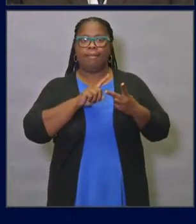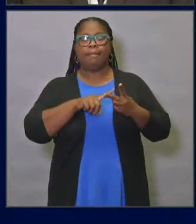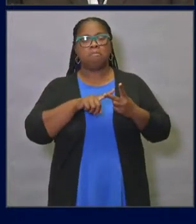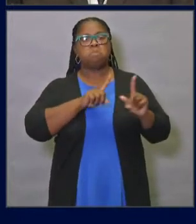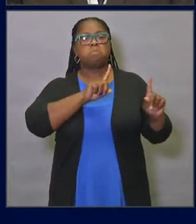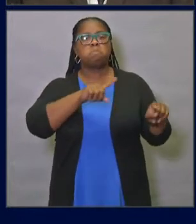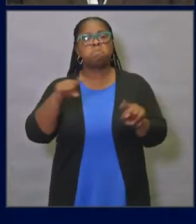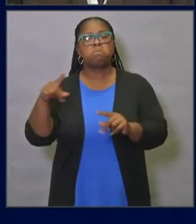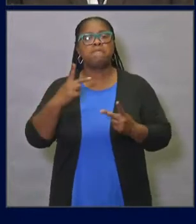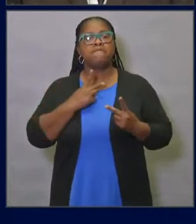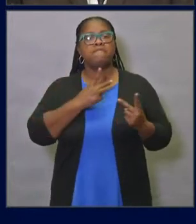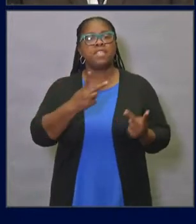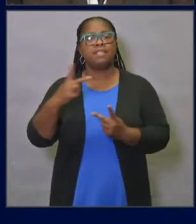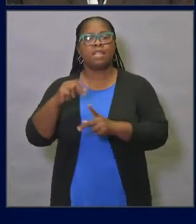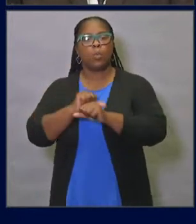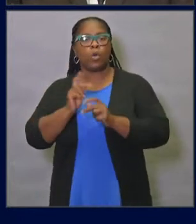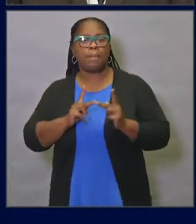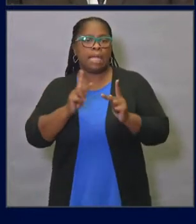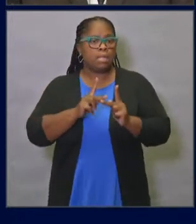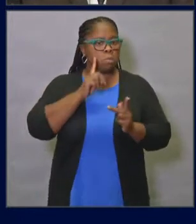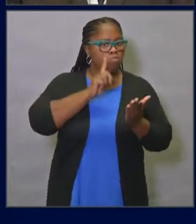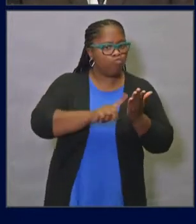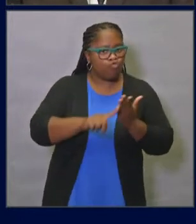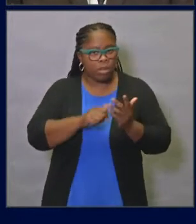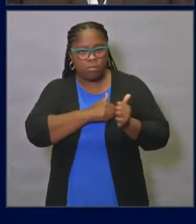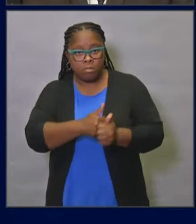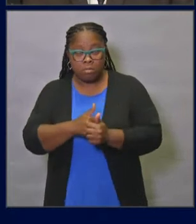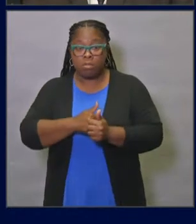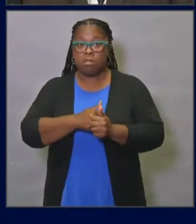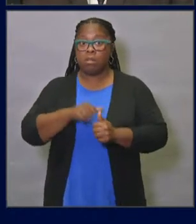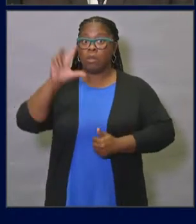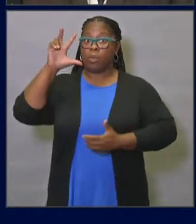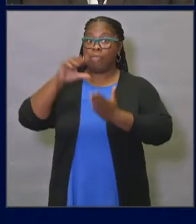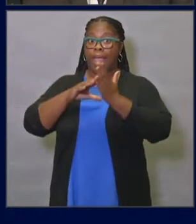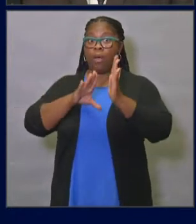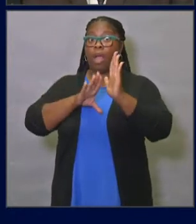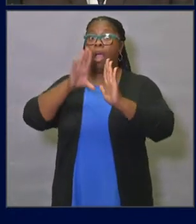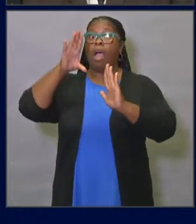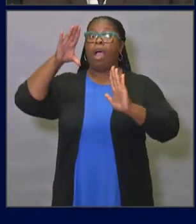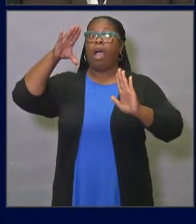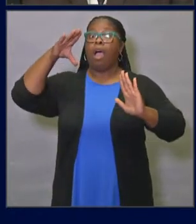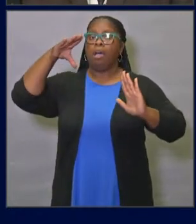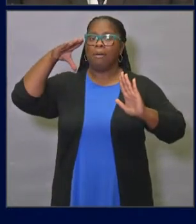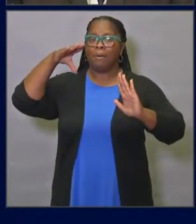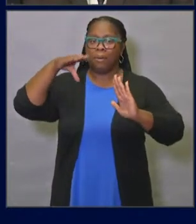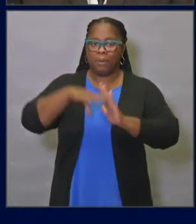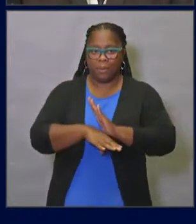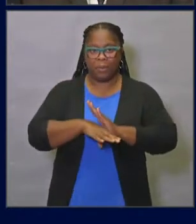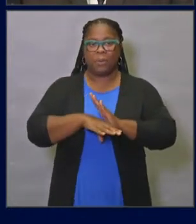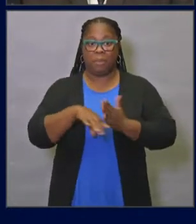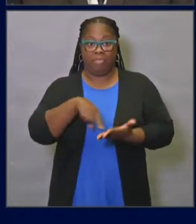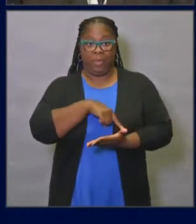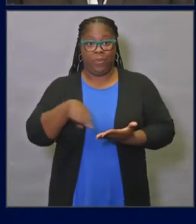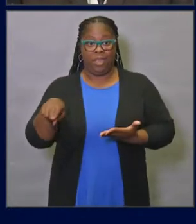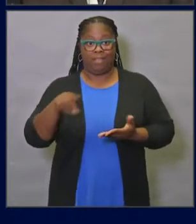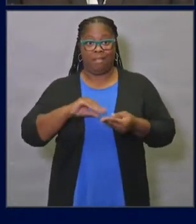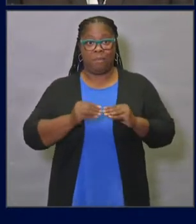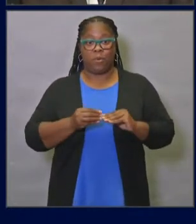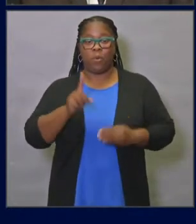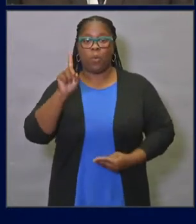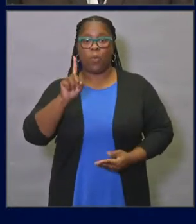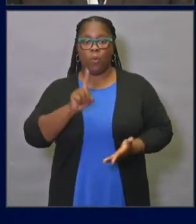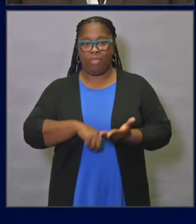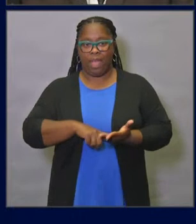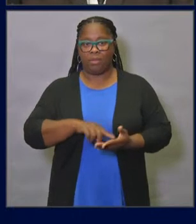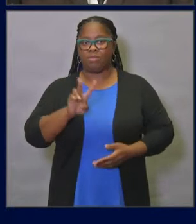sites, we have seen that the number of new cases dropped to an average of 1,200 this week, or